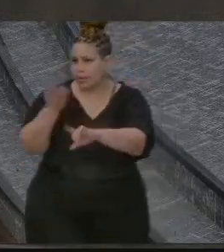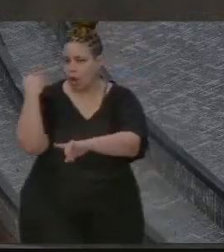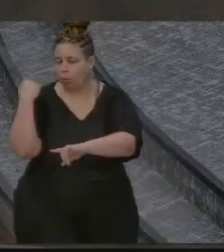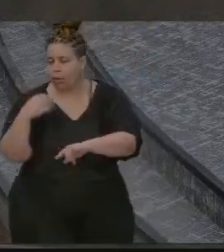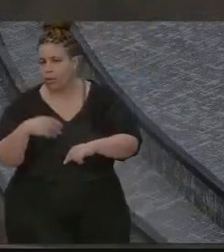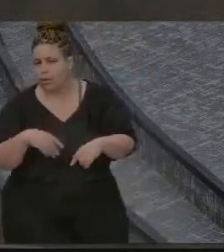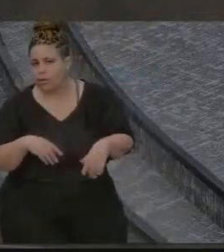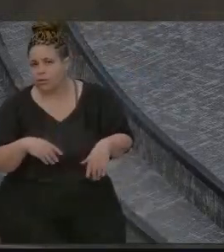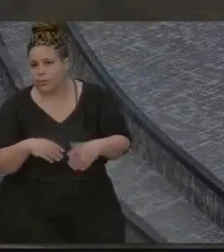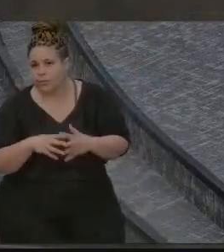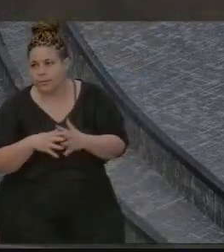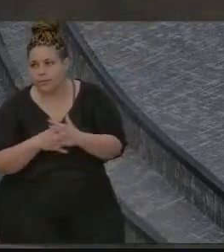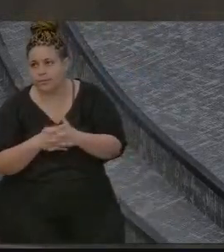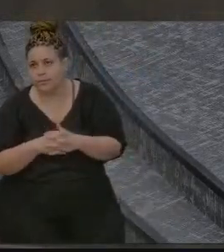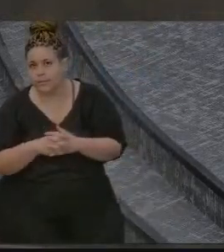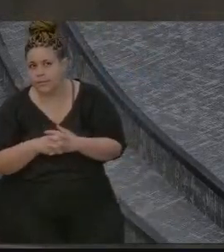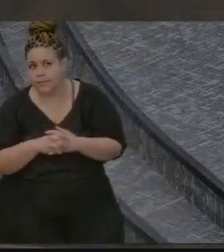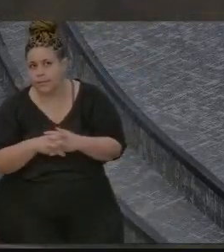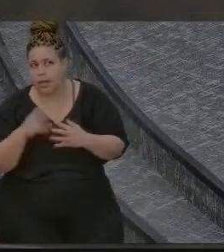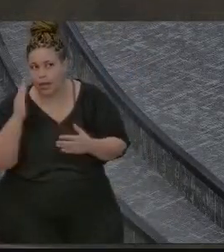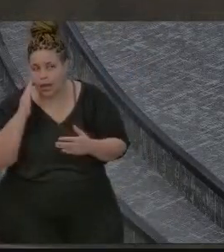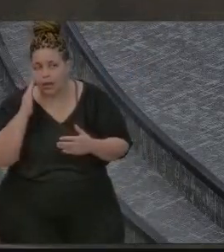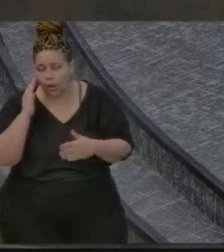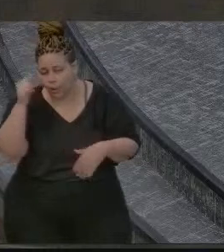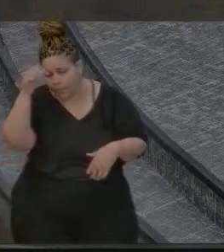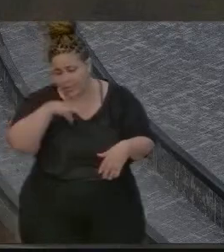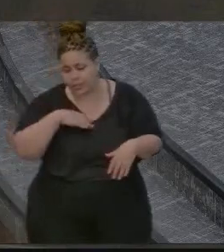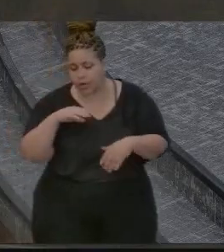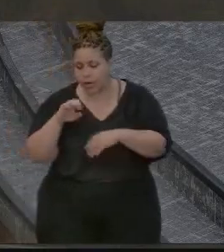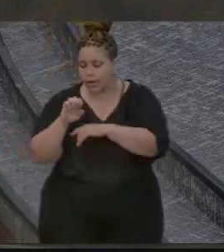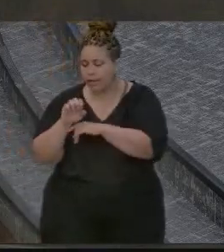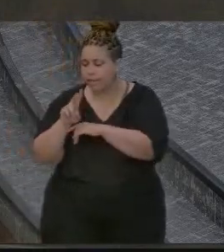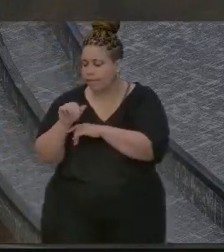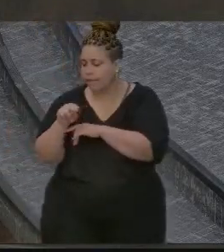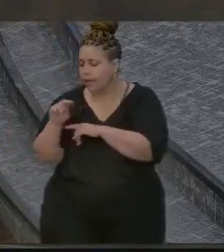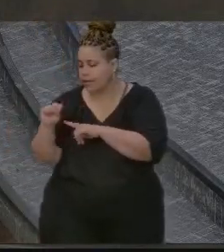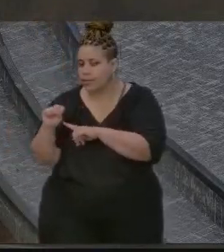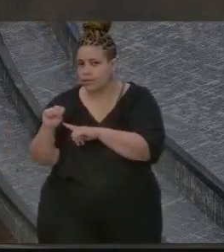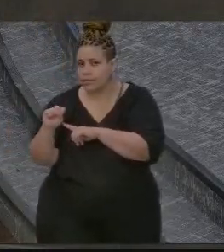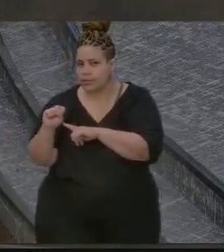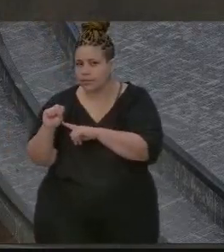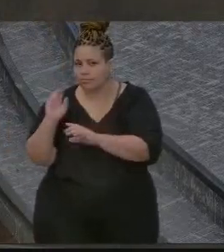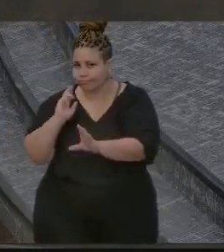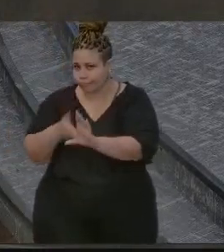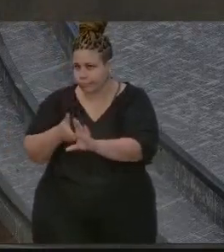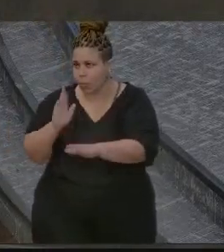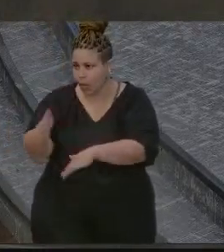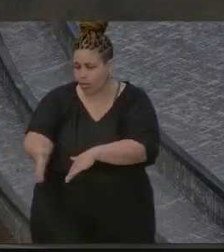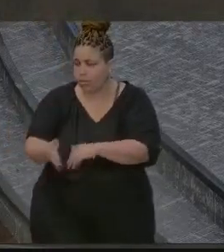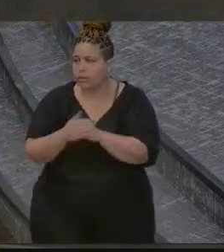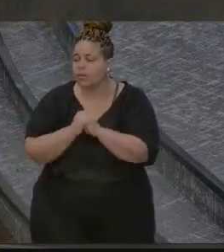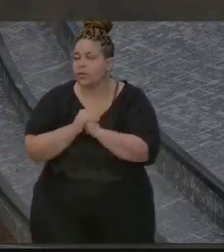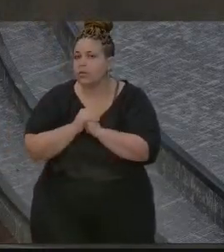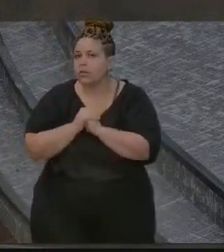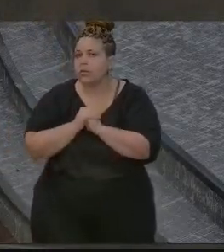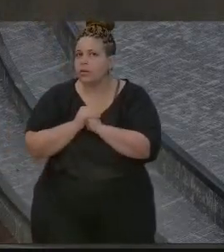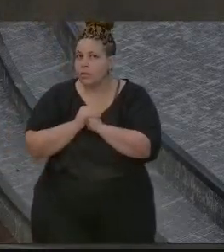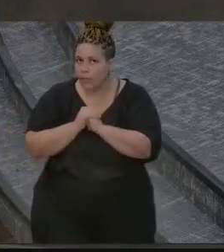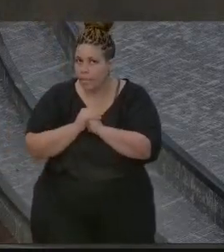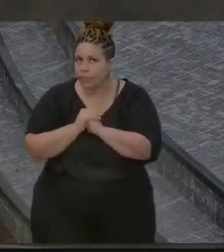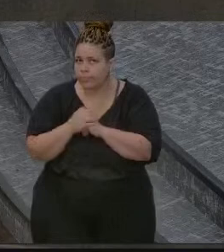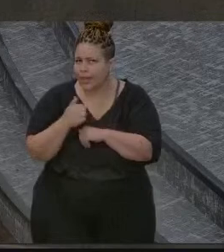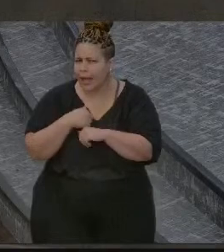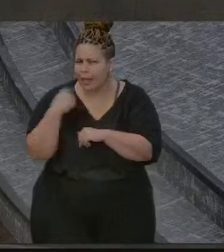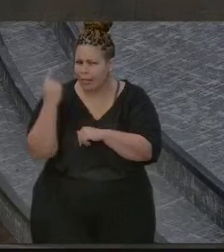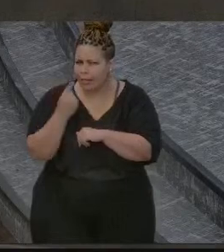that Mr. Evans will be attending, and I'm assuming Heidi, but I have